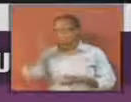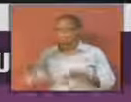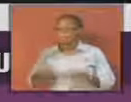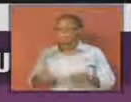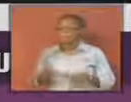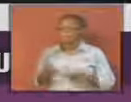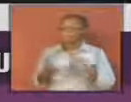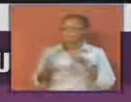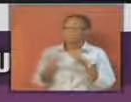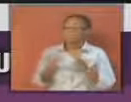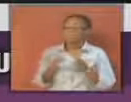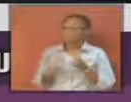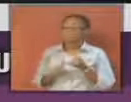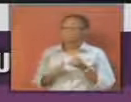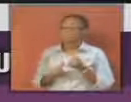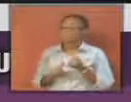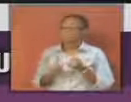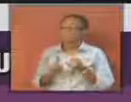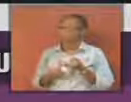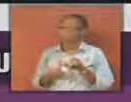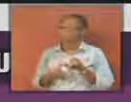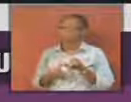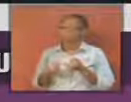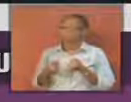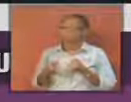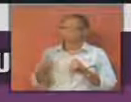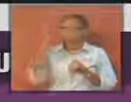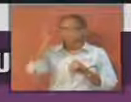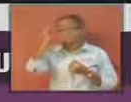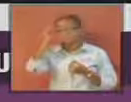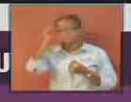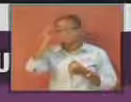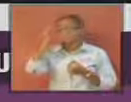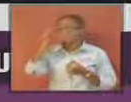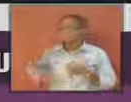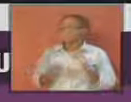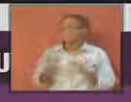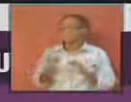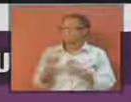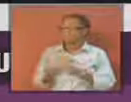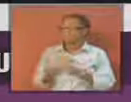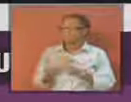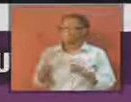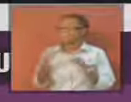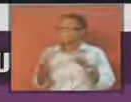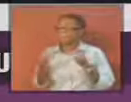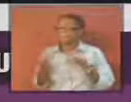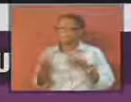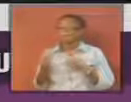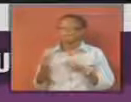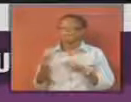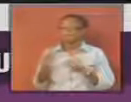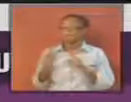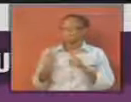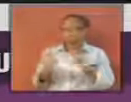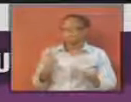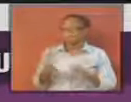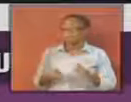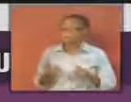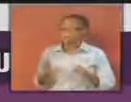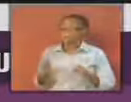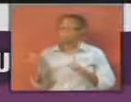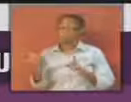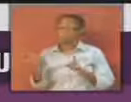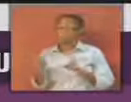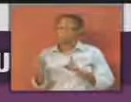5 days. I was wondering if we can get an average as to the daily number of cases being mapped to that